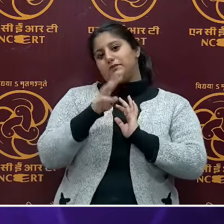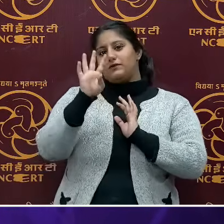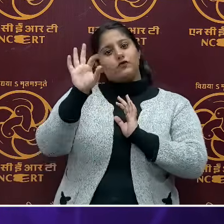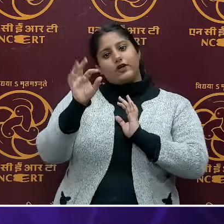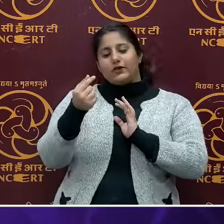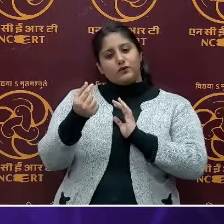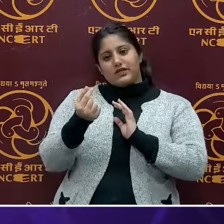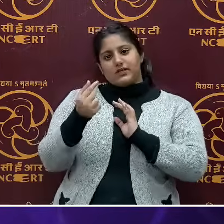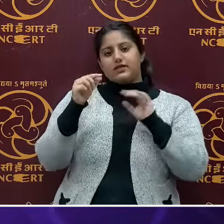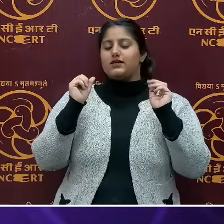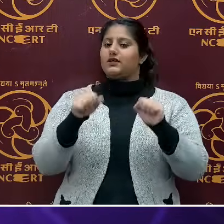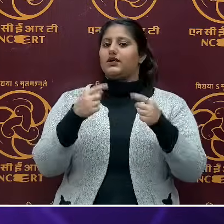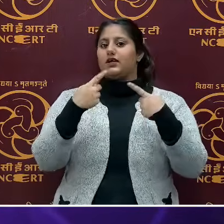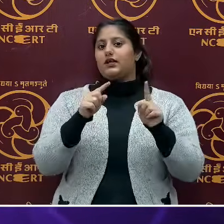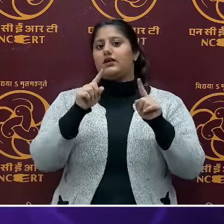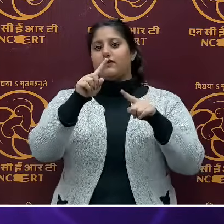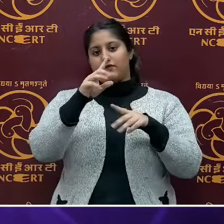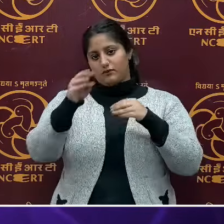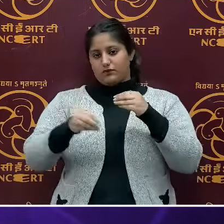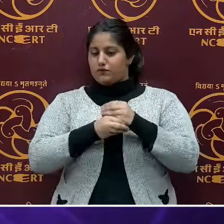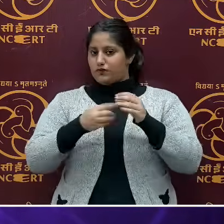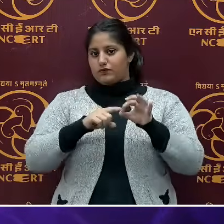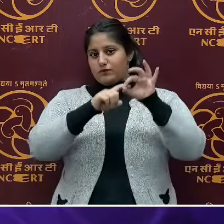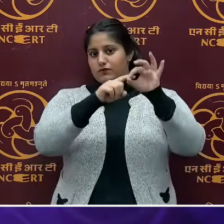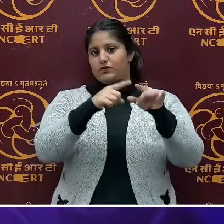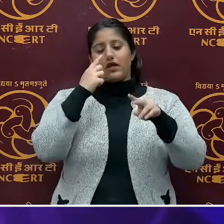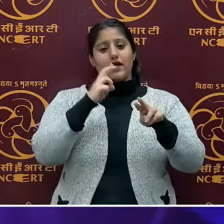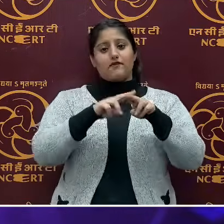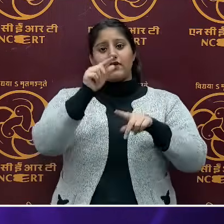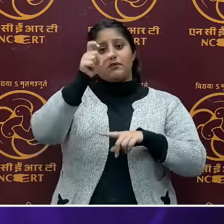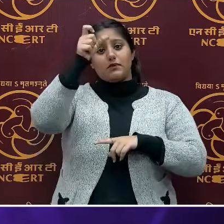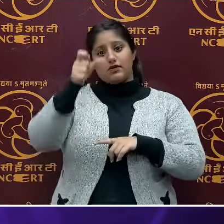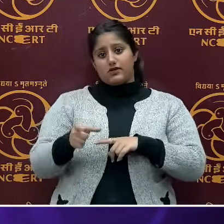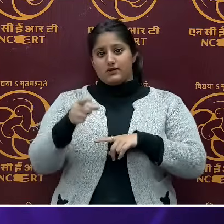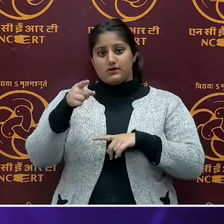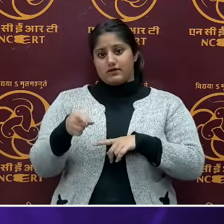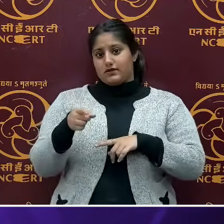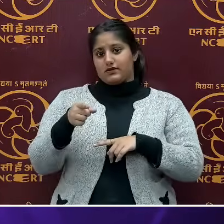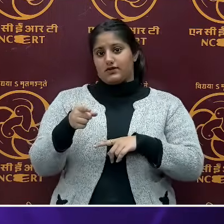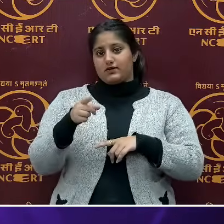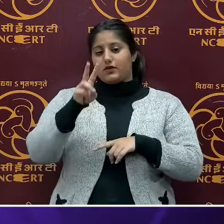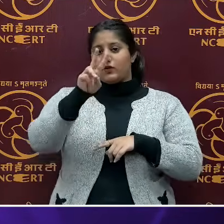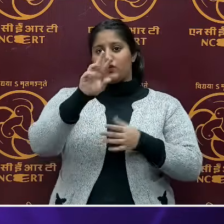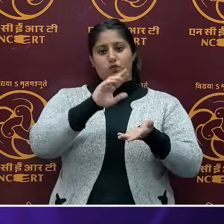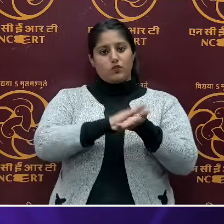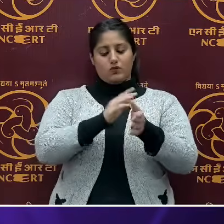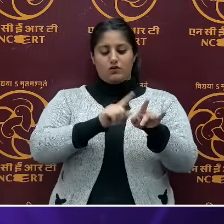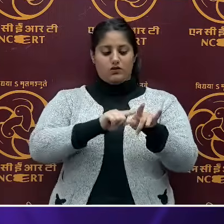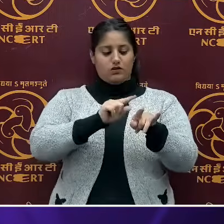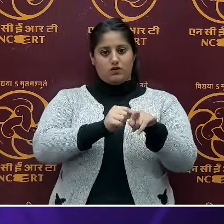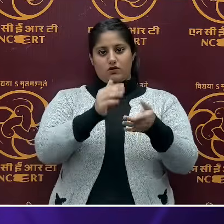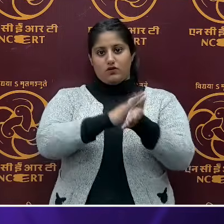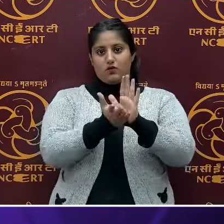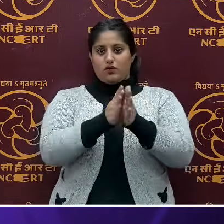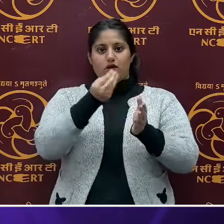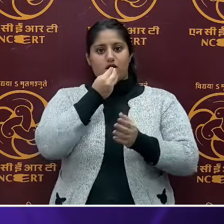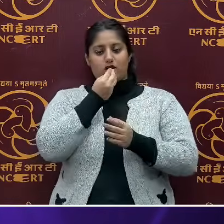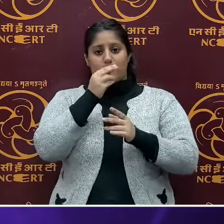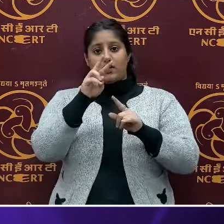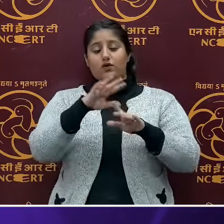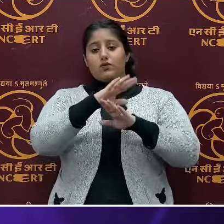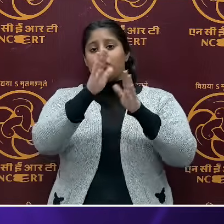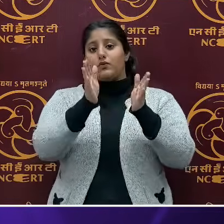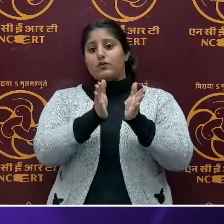Correct. Okay, one more question. If one person ate 2 chapatis, Okay. so how many chapatis